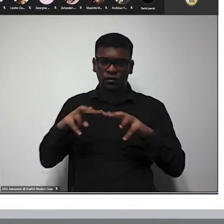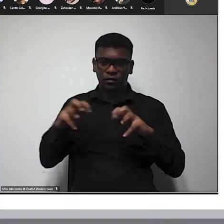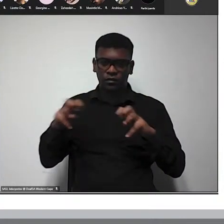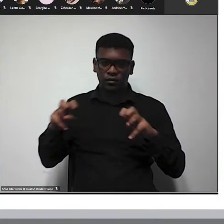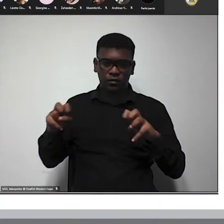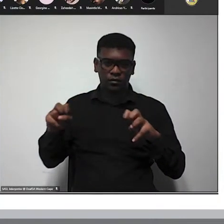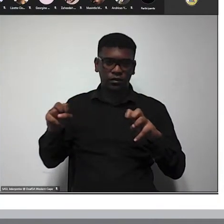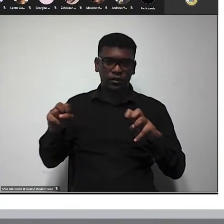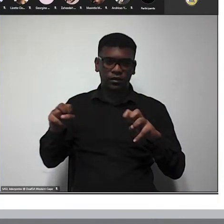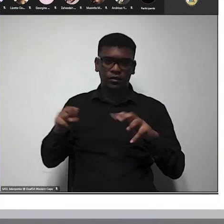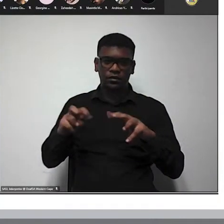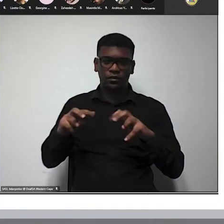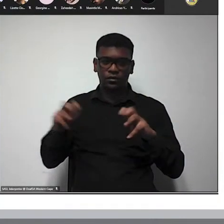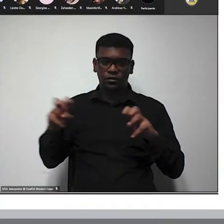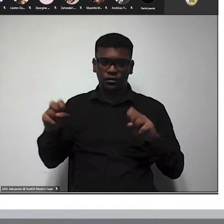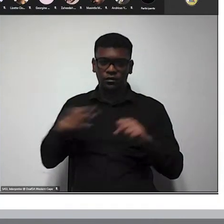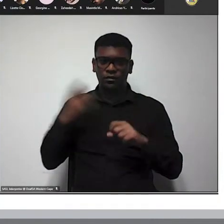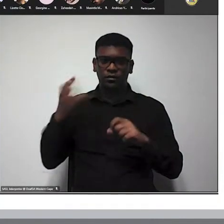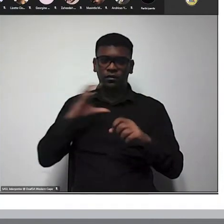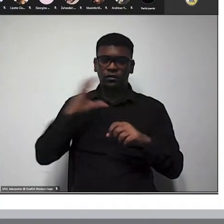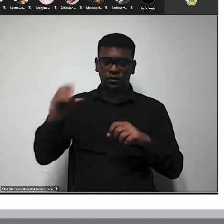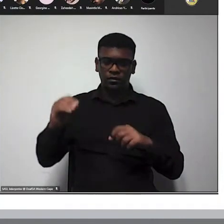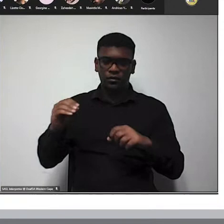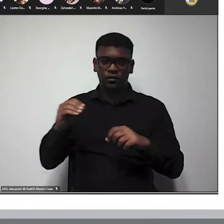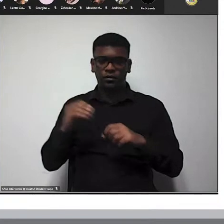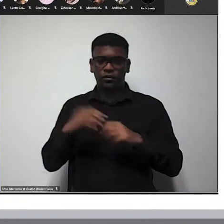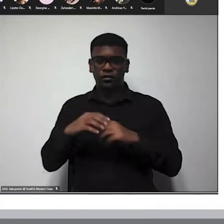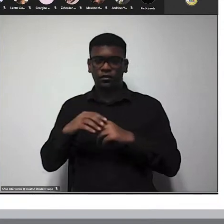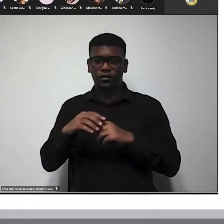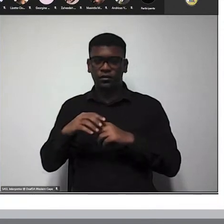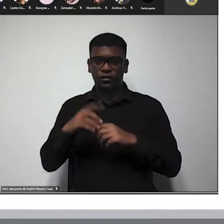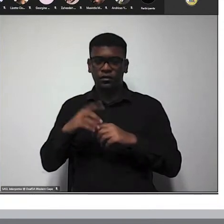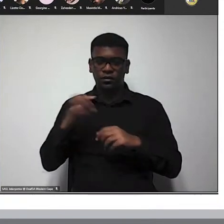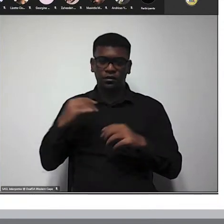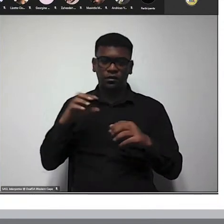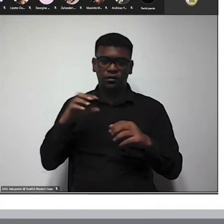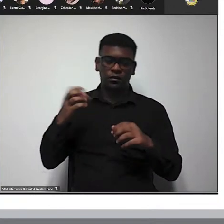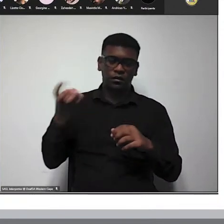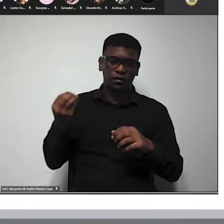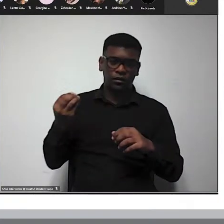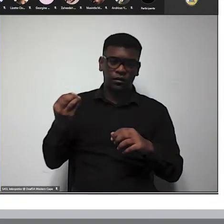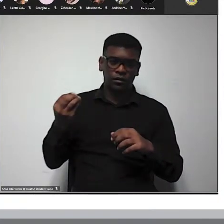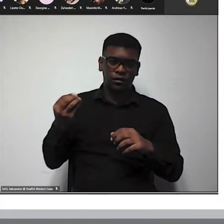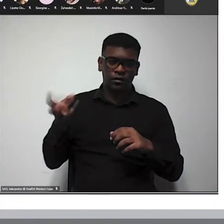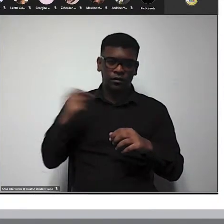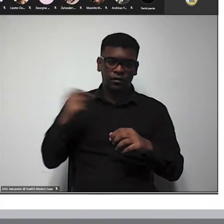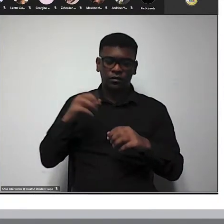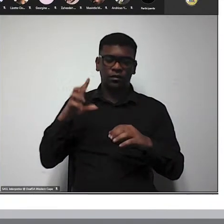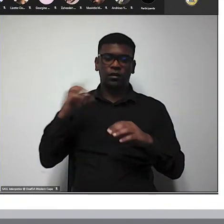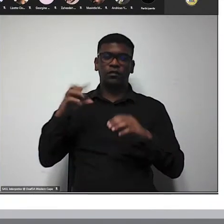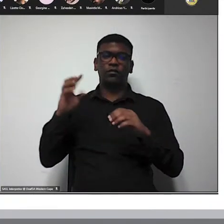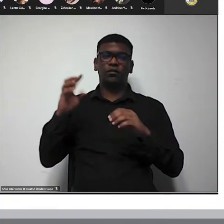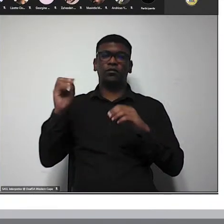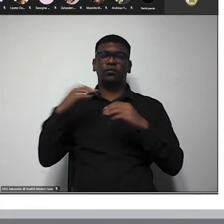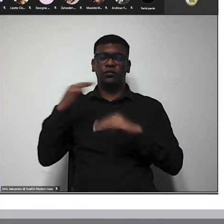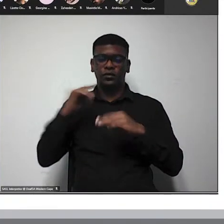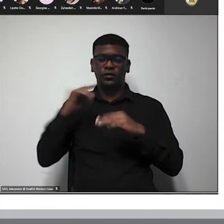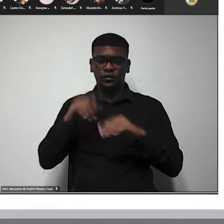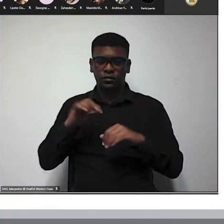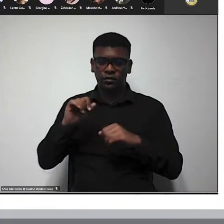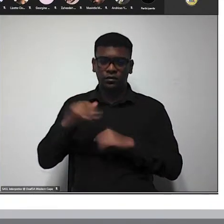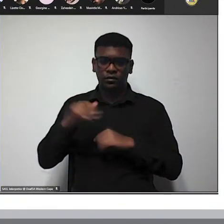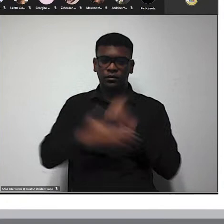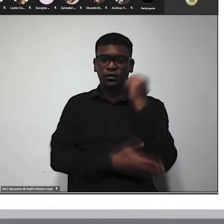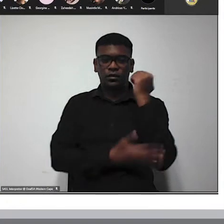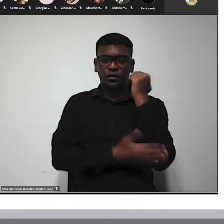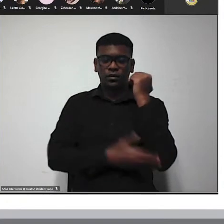mapping to actually answer the question with regards to as a province and a country, in terms of where do we have competitive